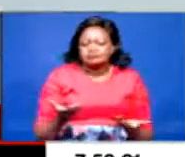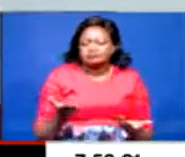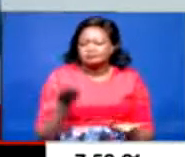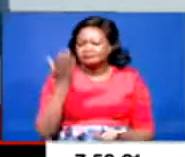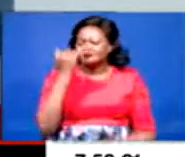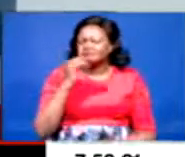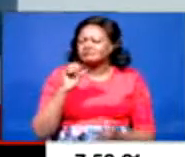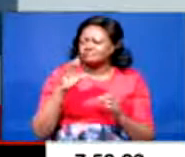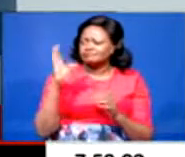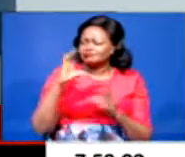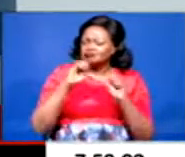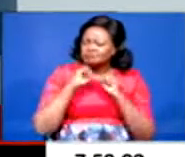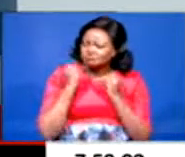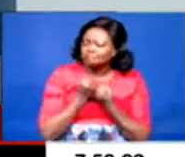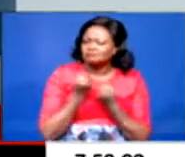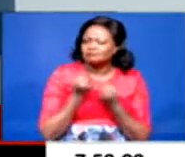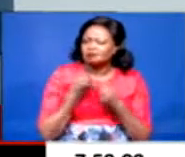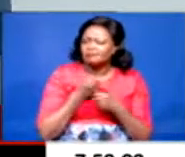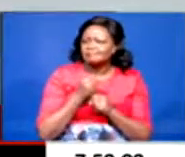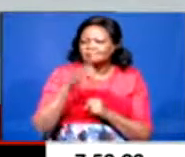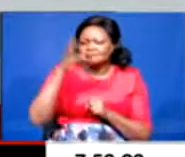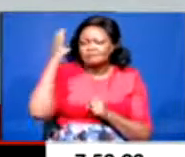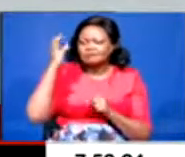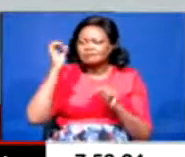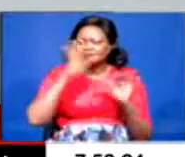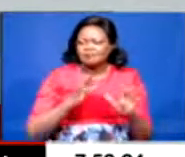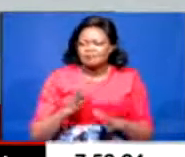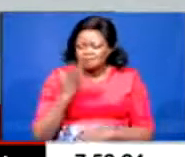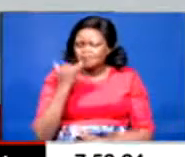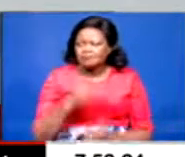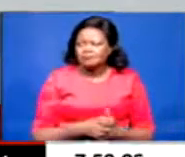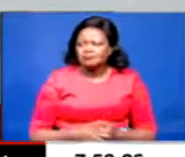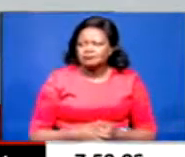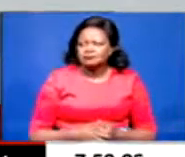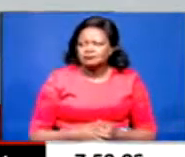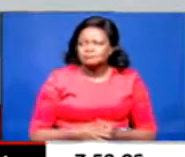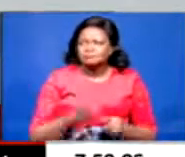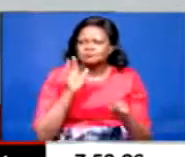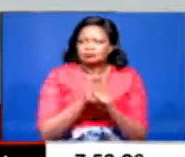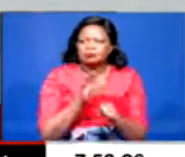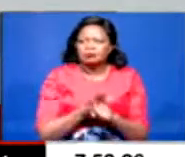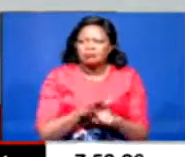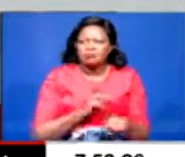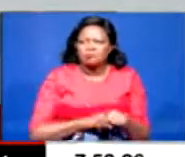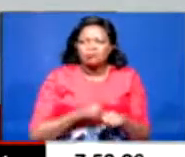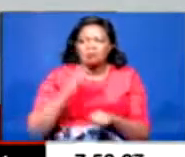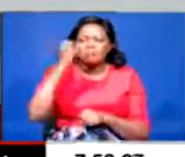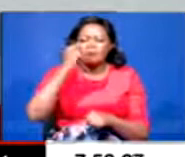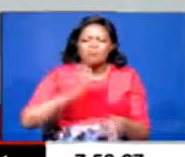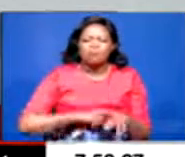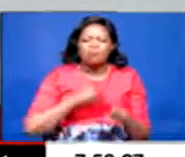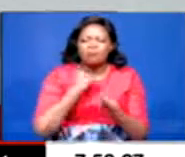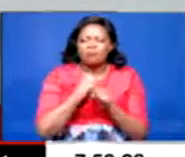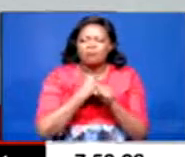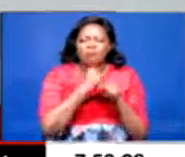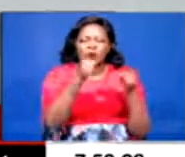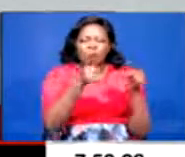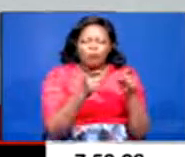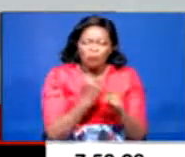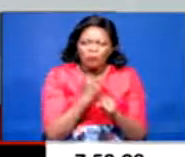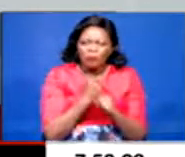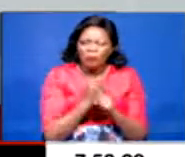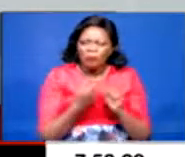a very tight rope. It is primarily because a lot of the time in Kenya, when you do an administrative action, so for example, the